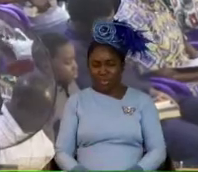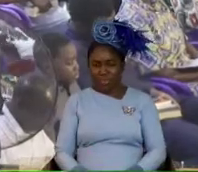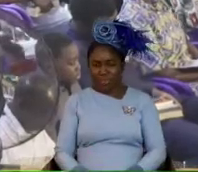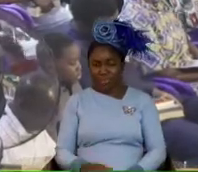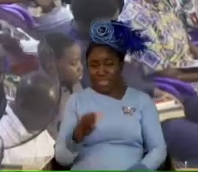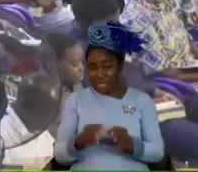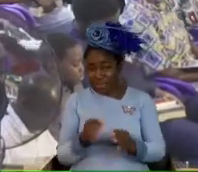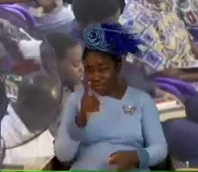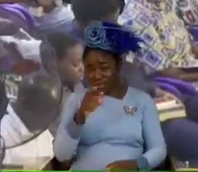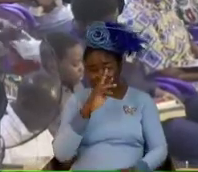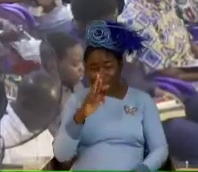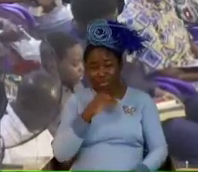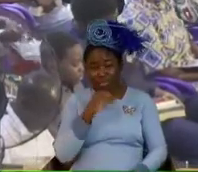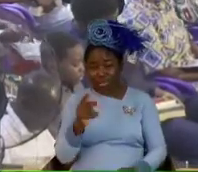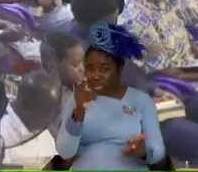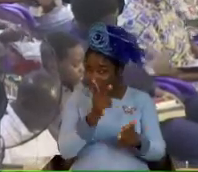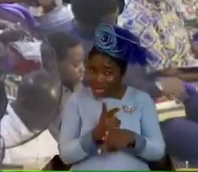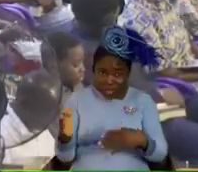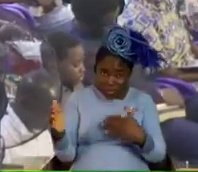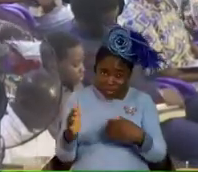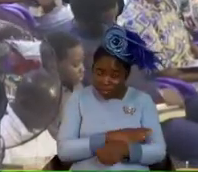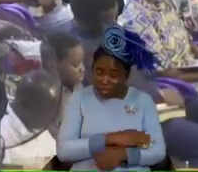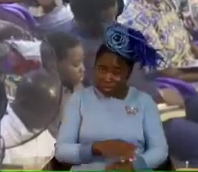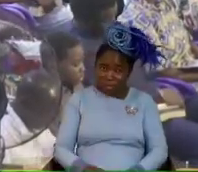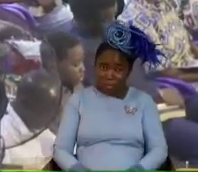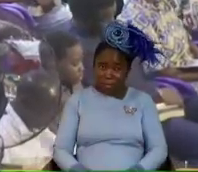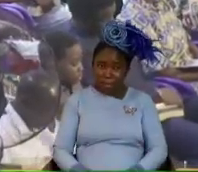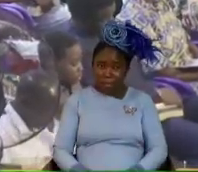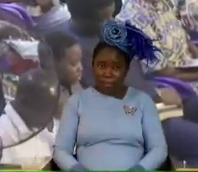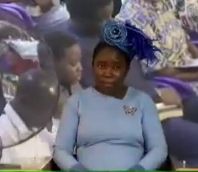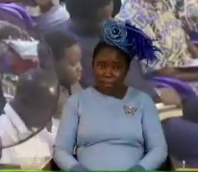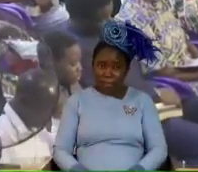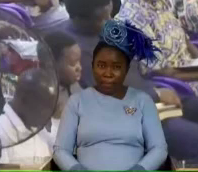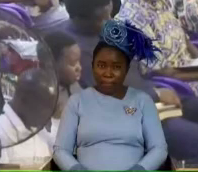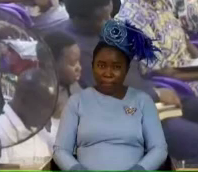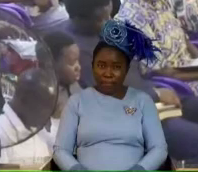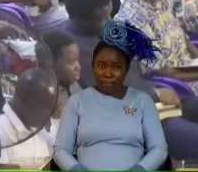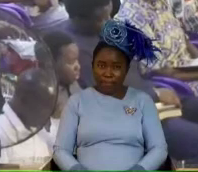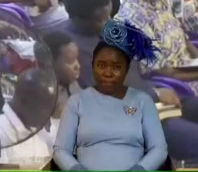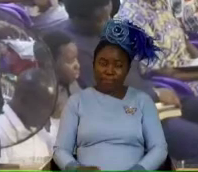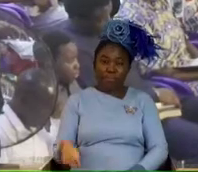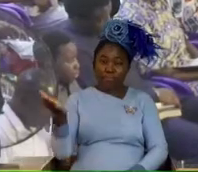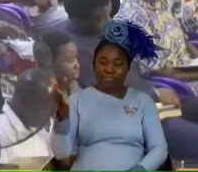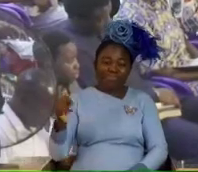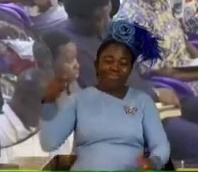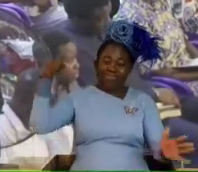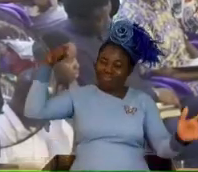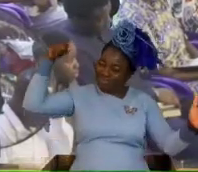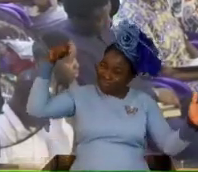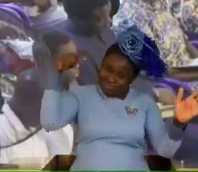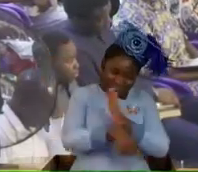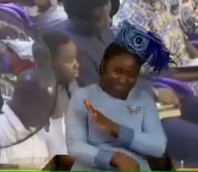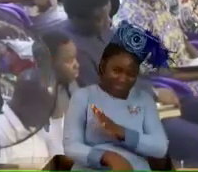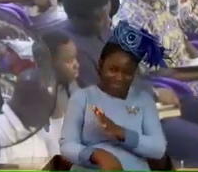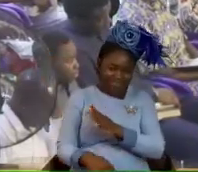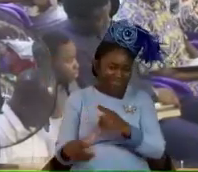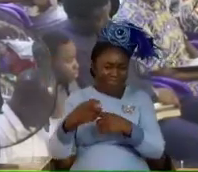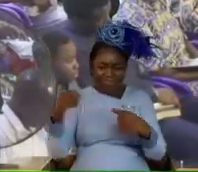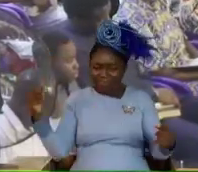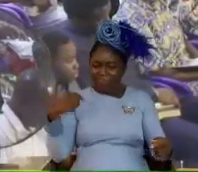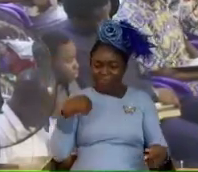not careful. They kill unless we persistently and forcefully oppose